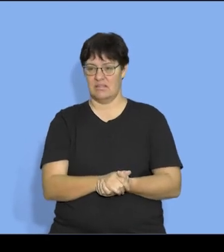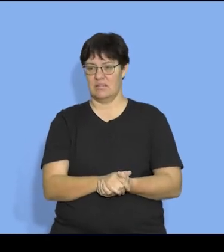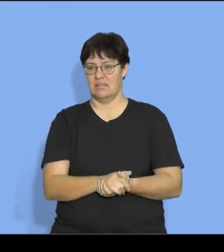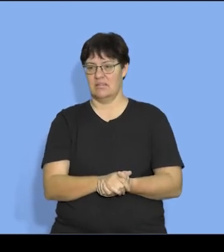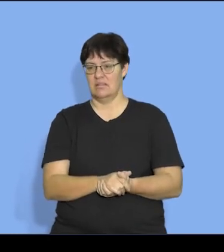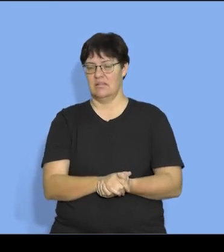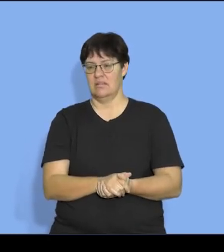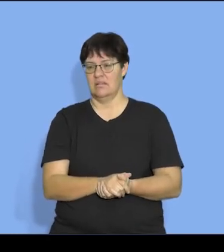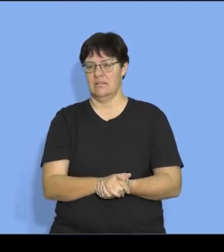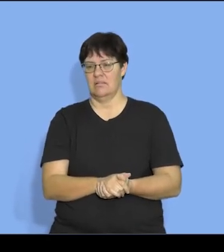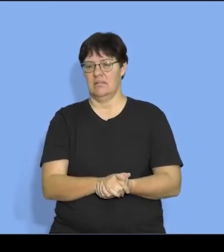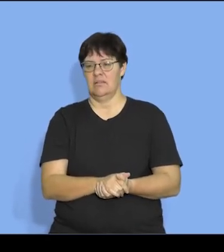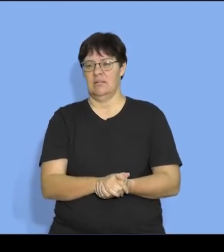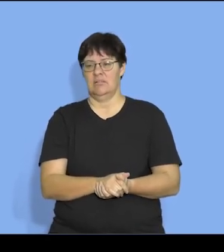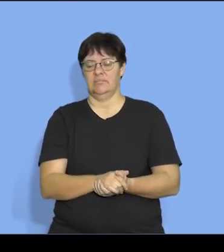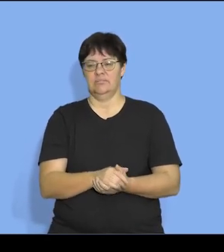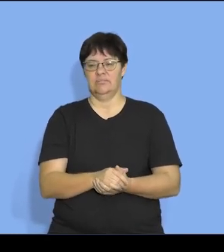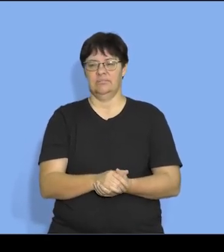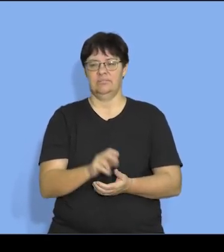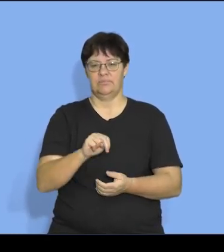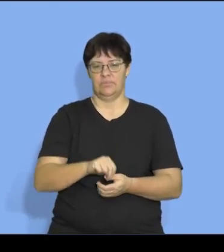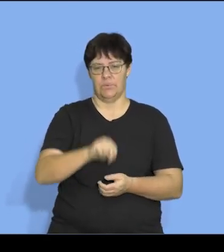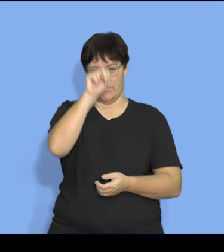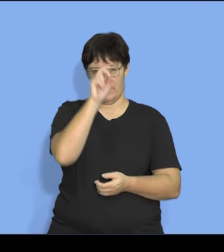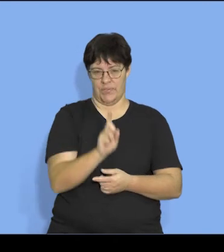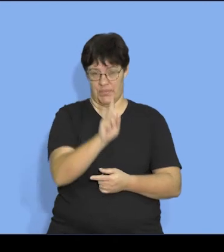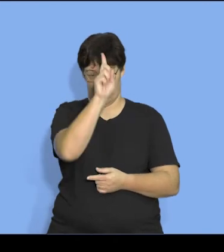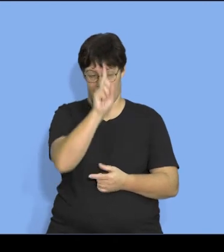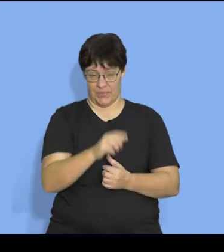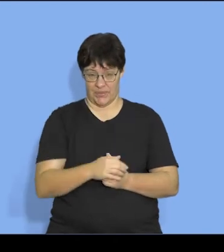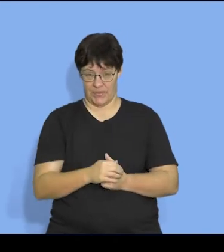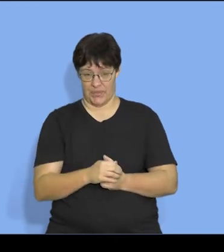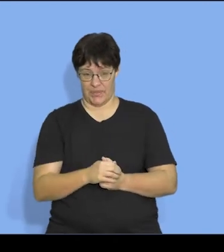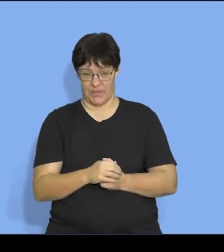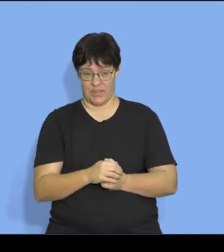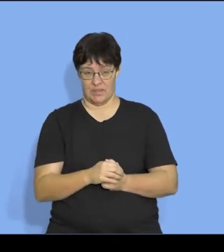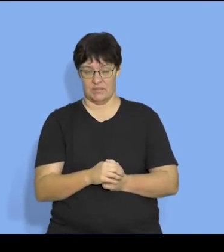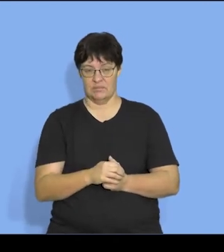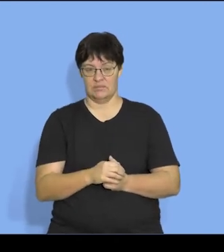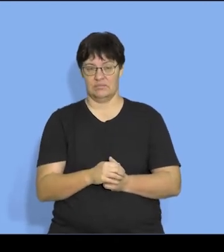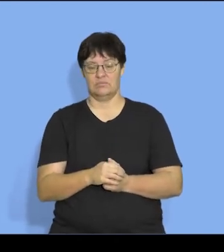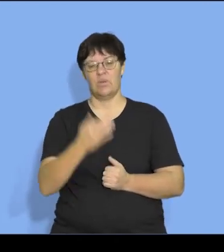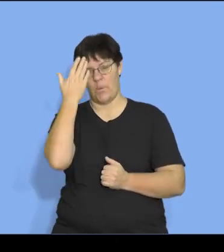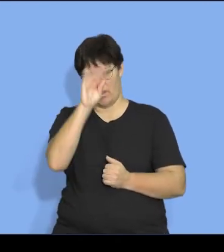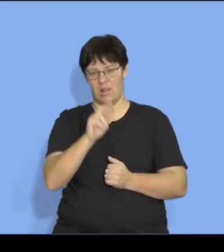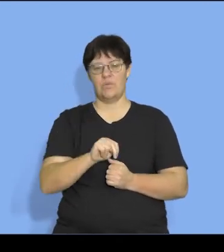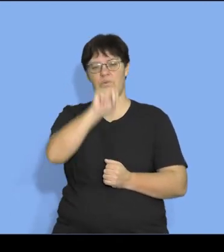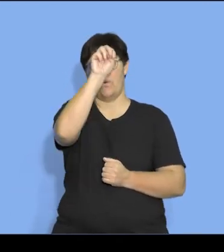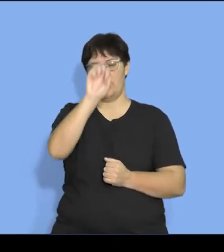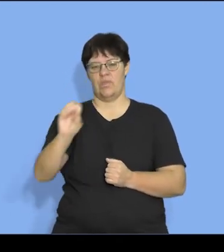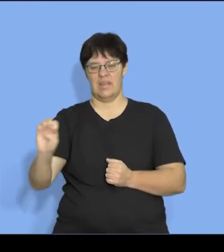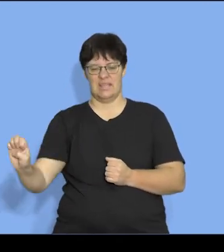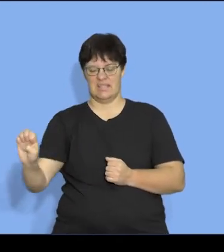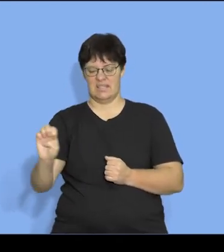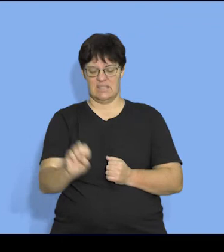flew. I'm going to make that north, up, okay, so I know where north, south, and east is.